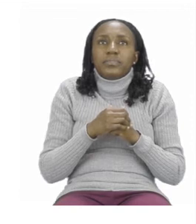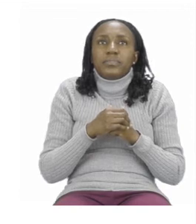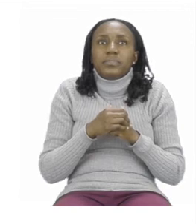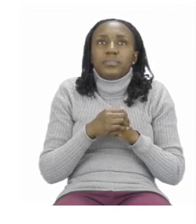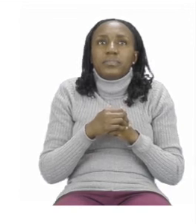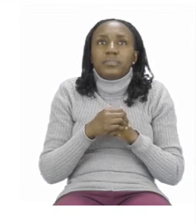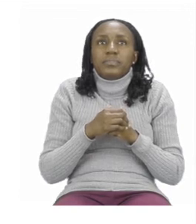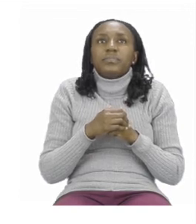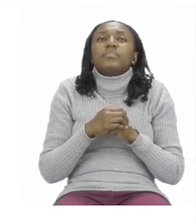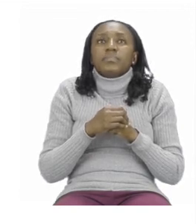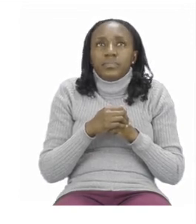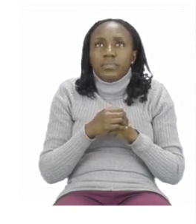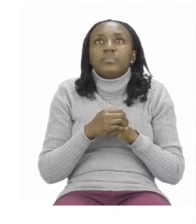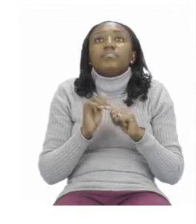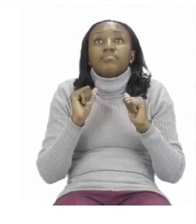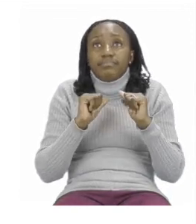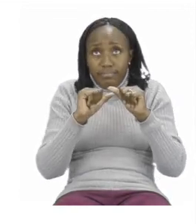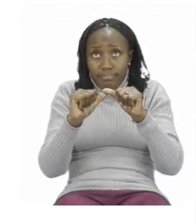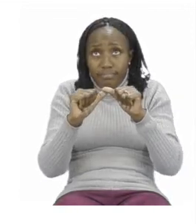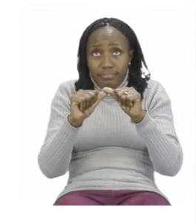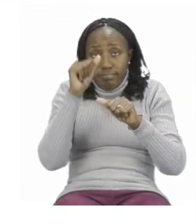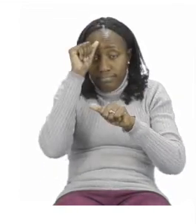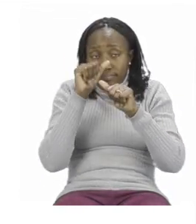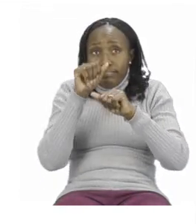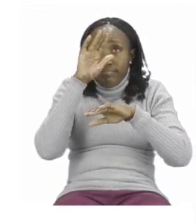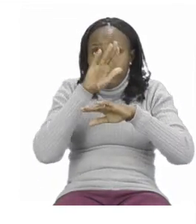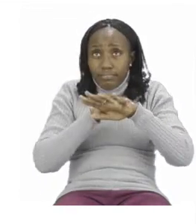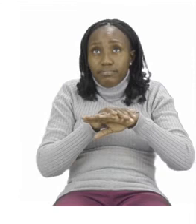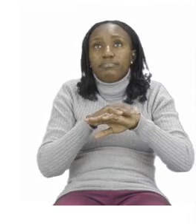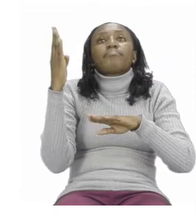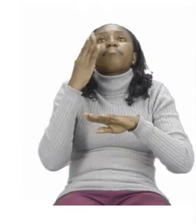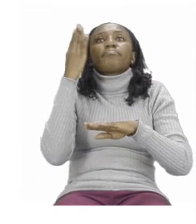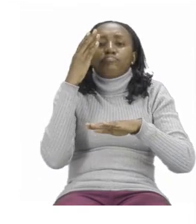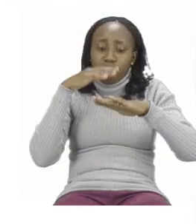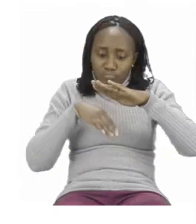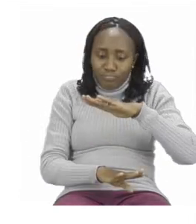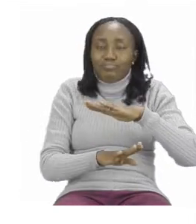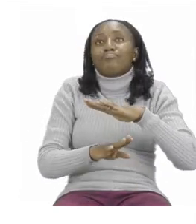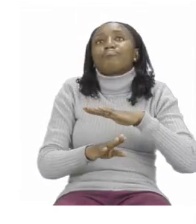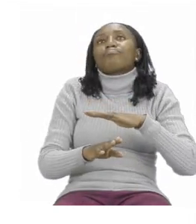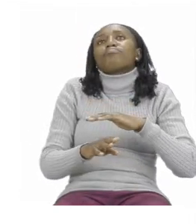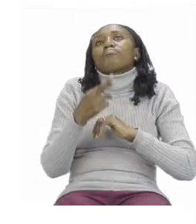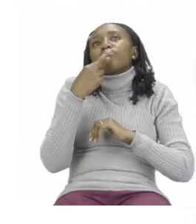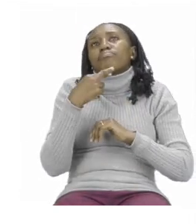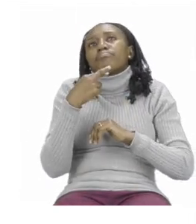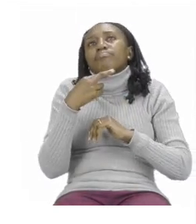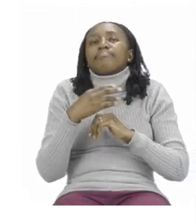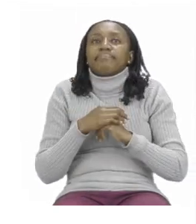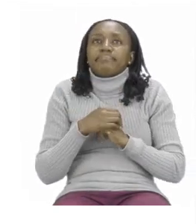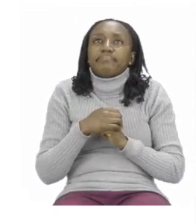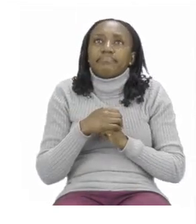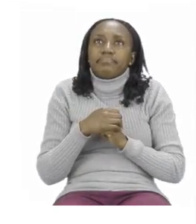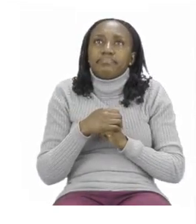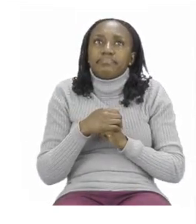that float or sinks and color them red or blue.